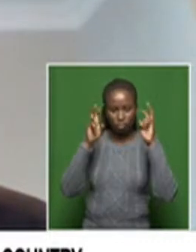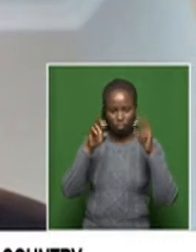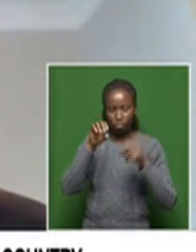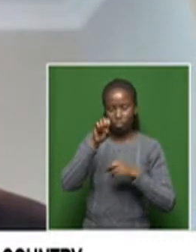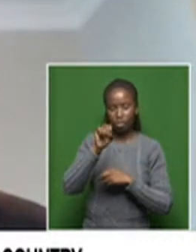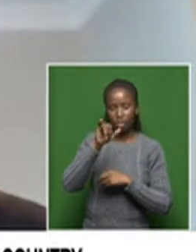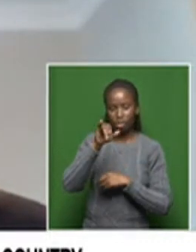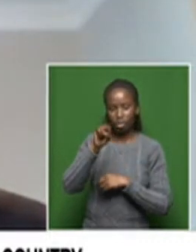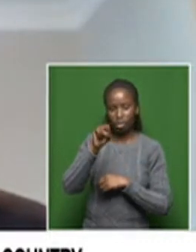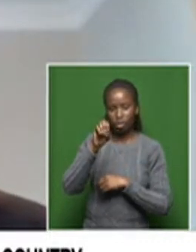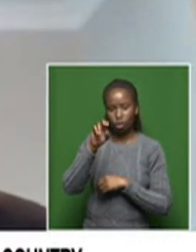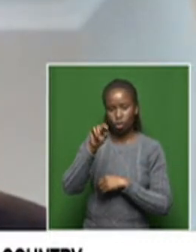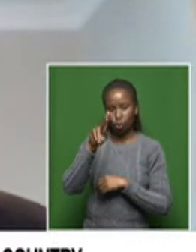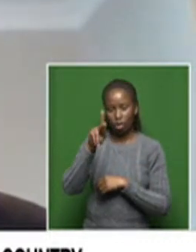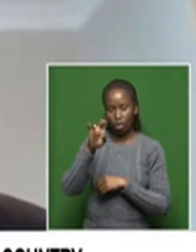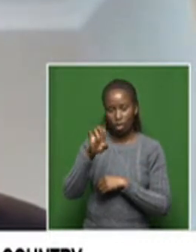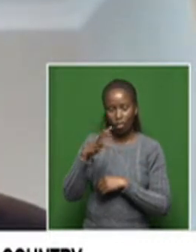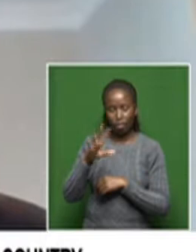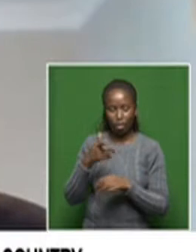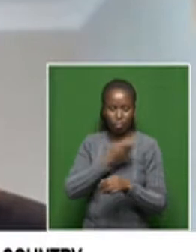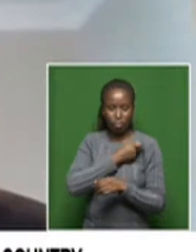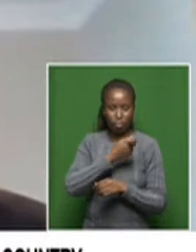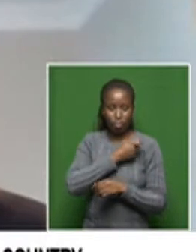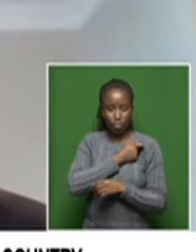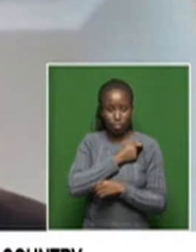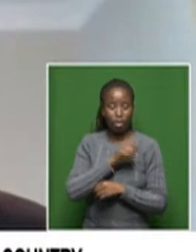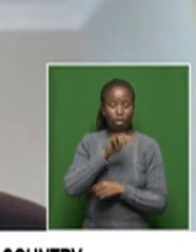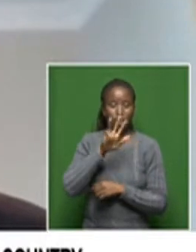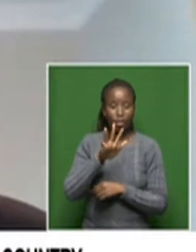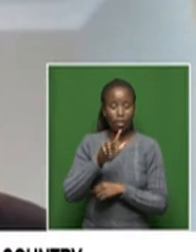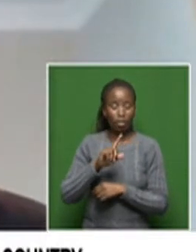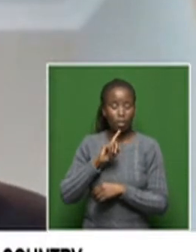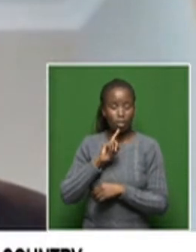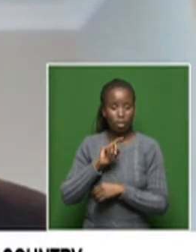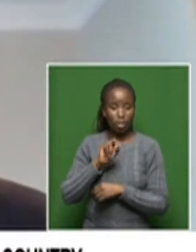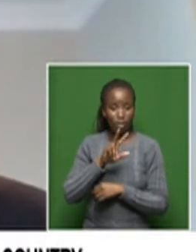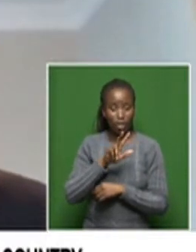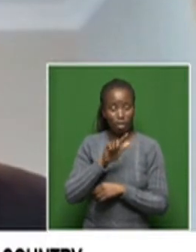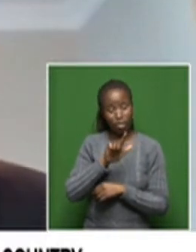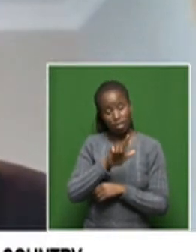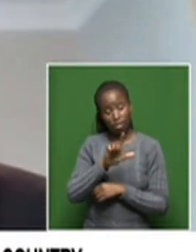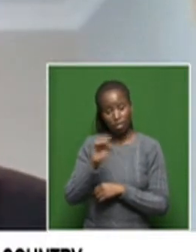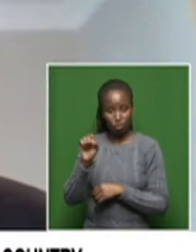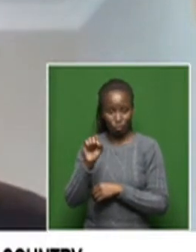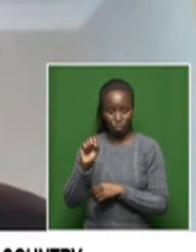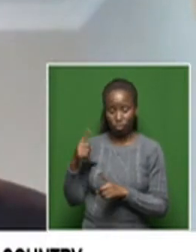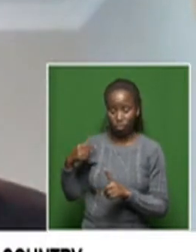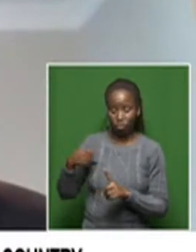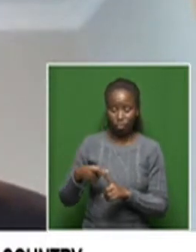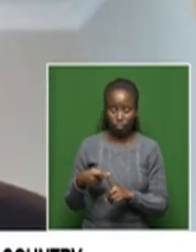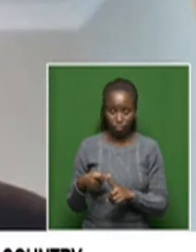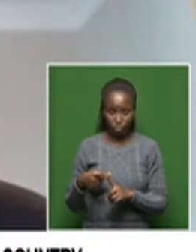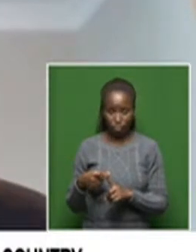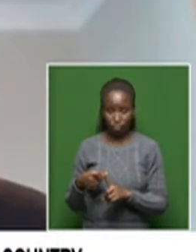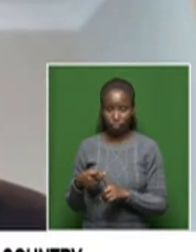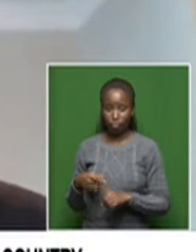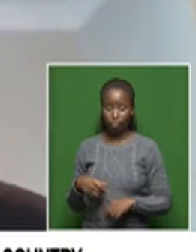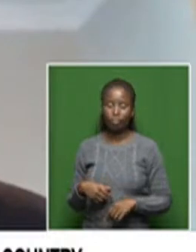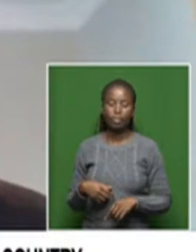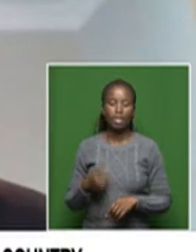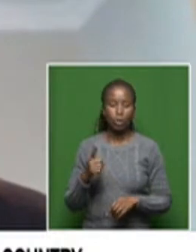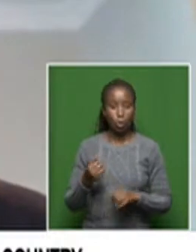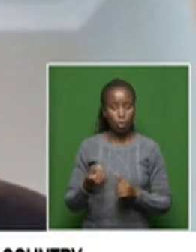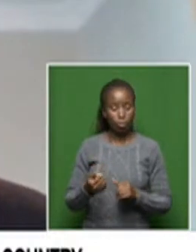vaccinate 479,000 people during that initial period. Since the start of the main